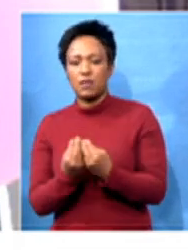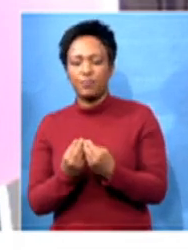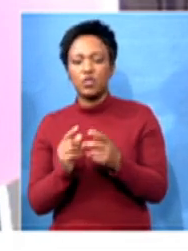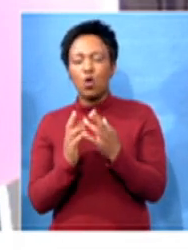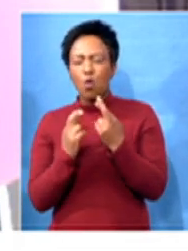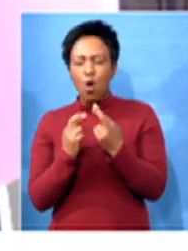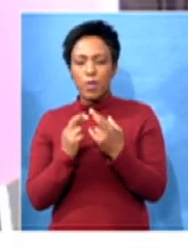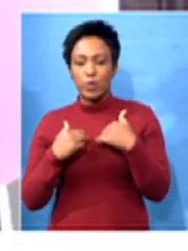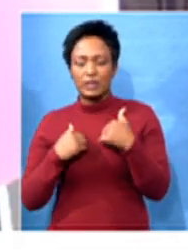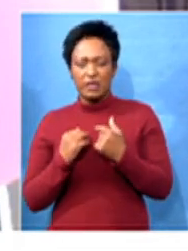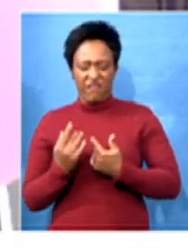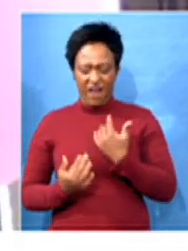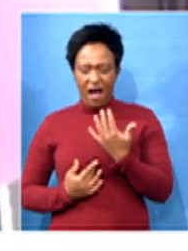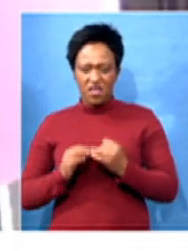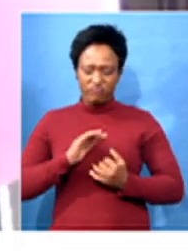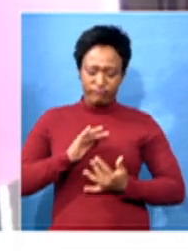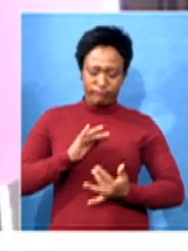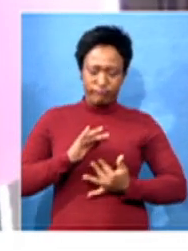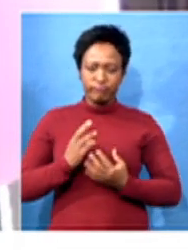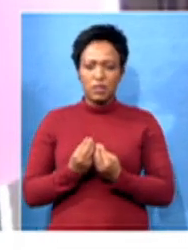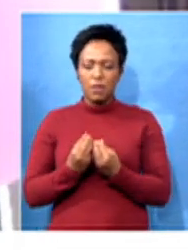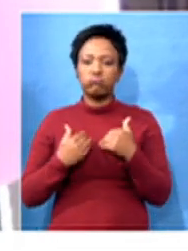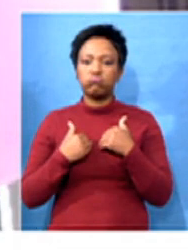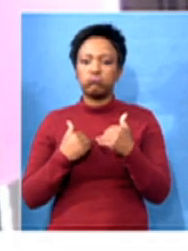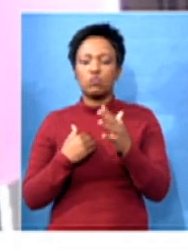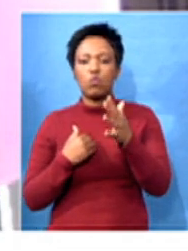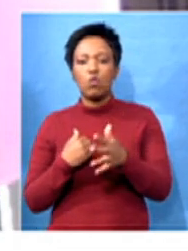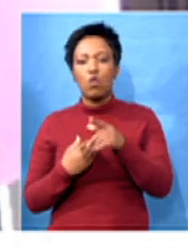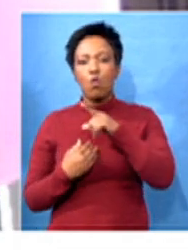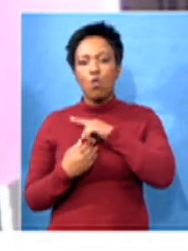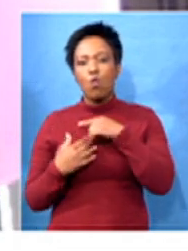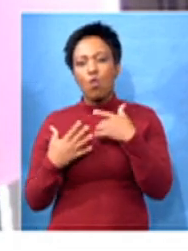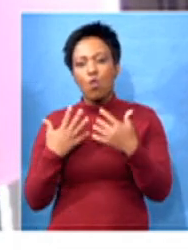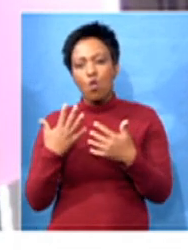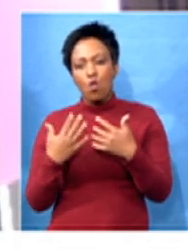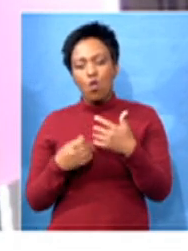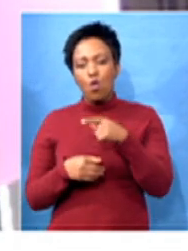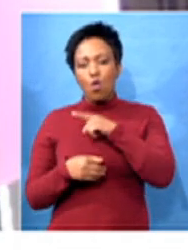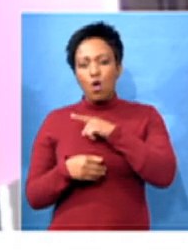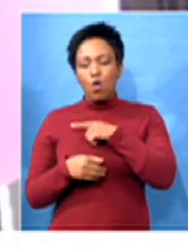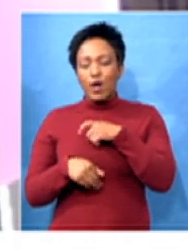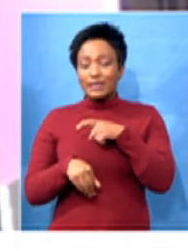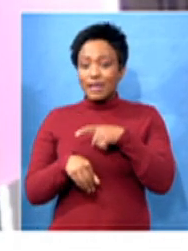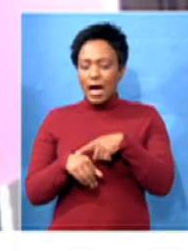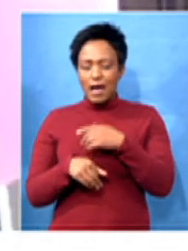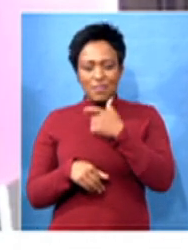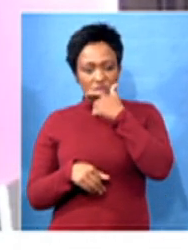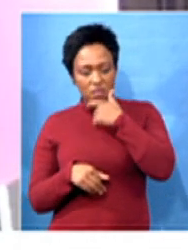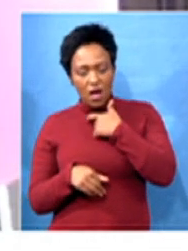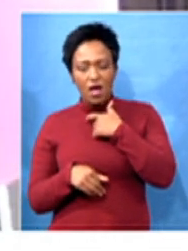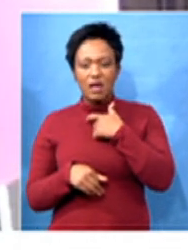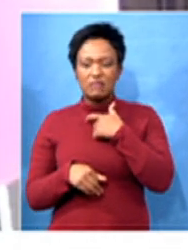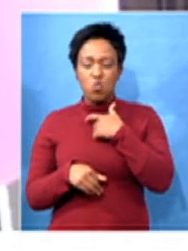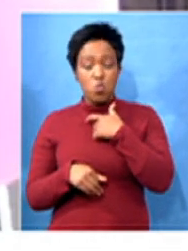every single person. It is such a sad, hard, crazy time. I hope this show really